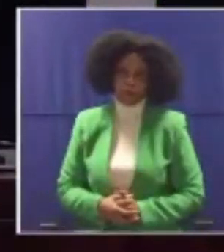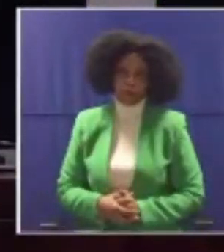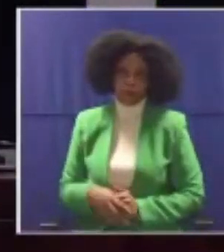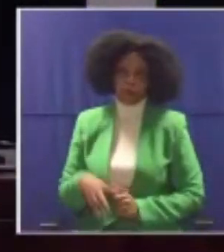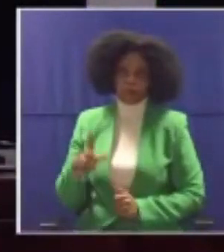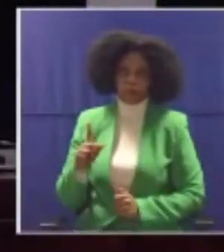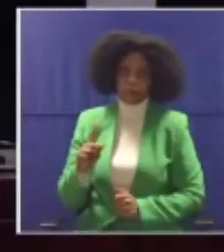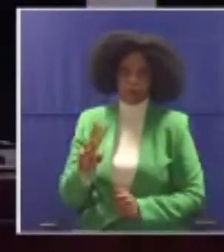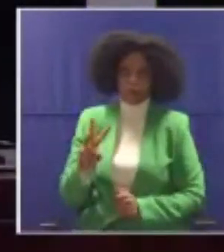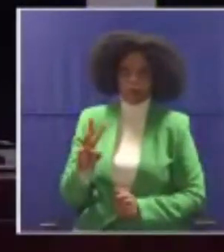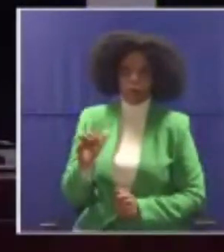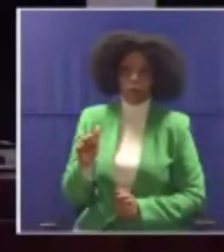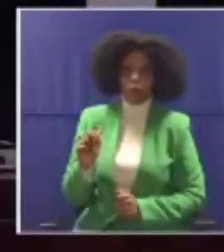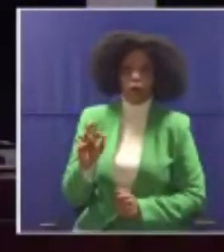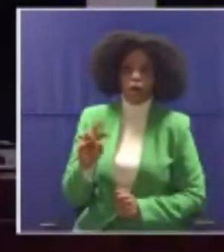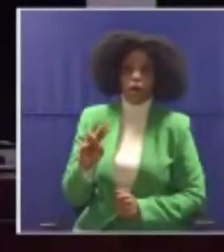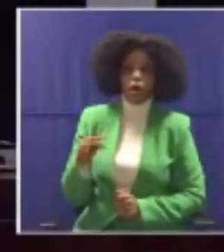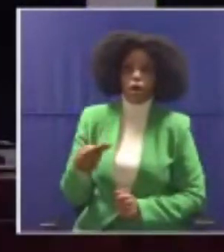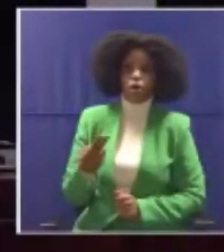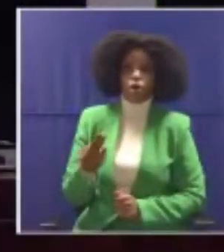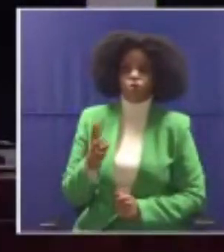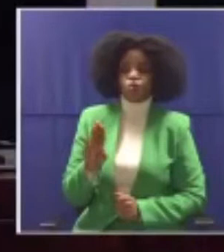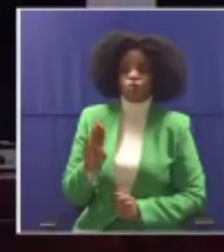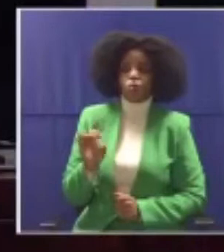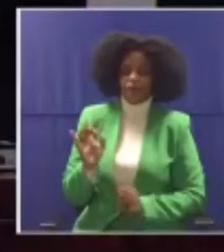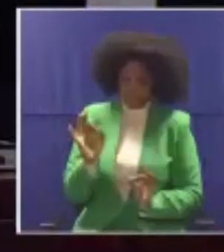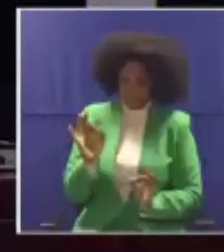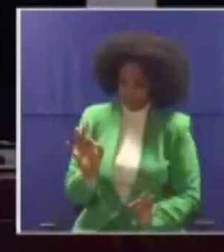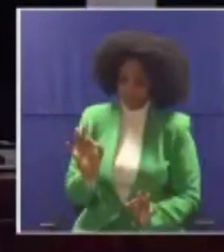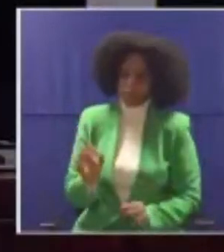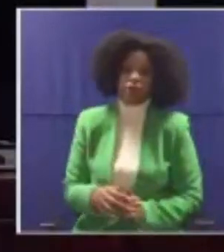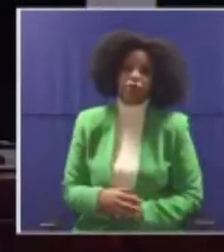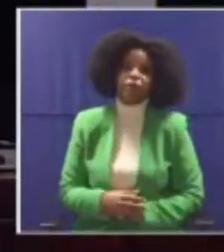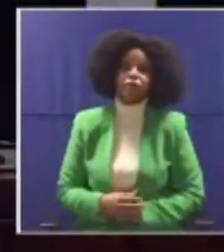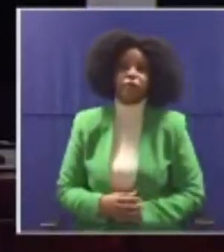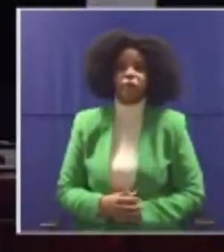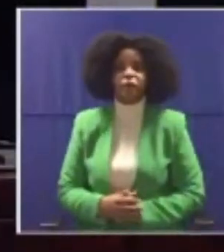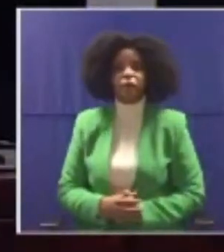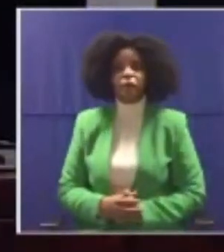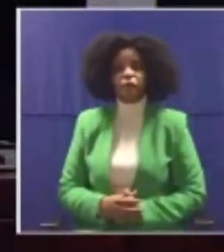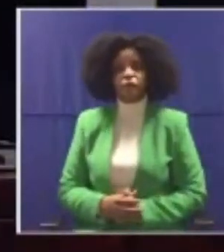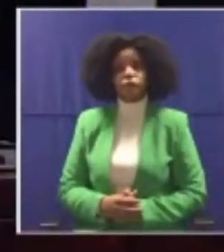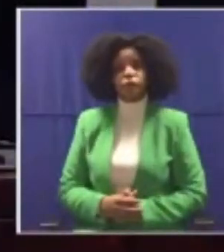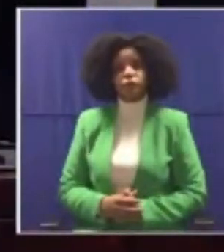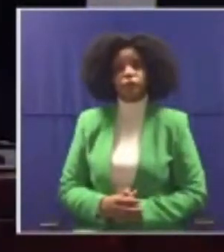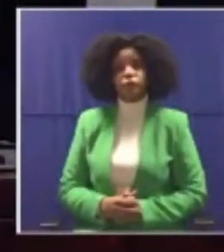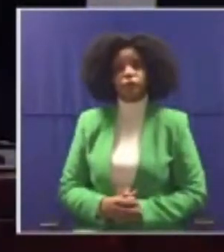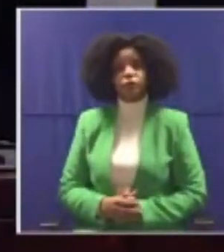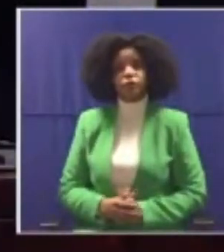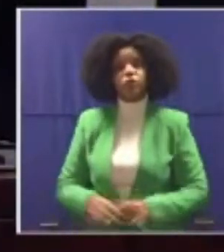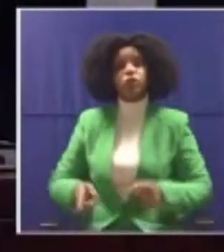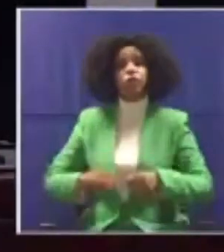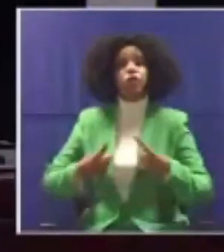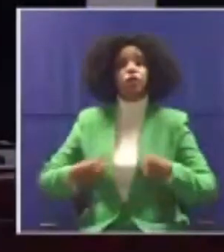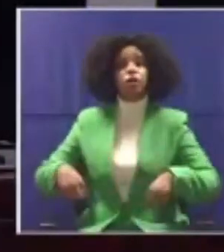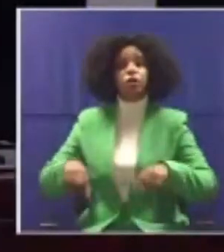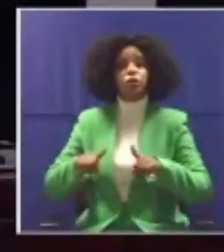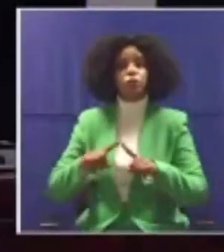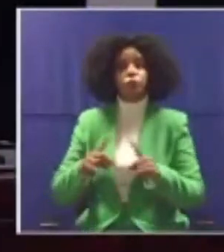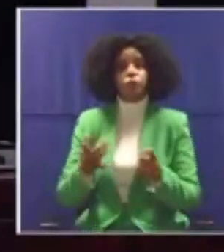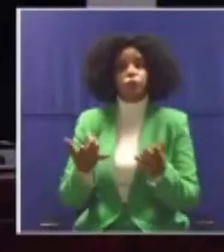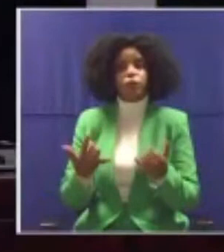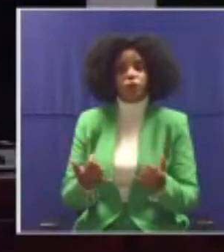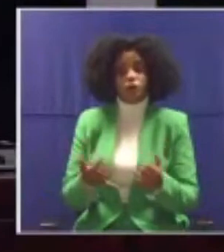Wakube. Yeah, got it right. We are moving in the same